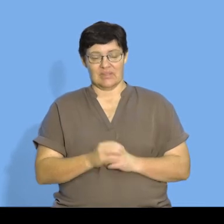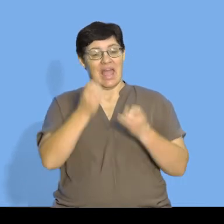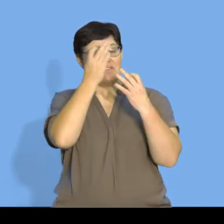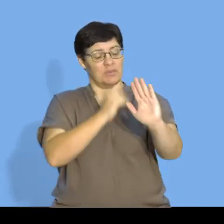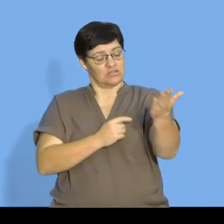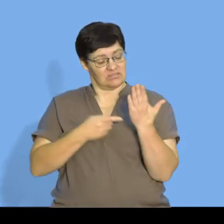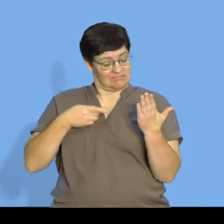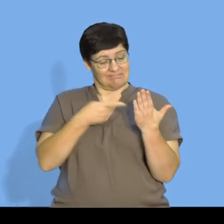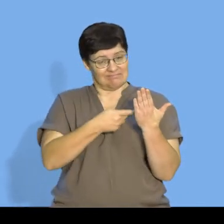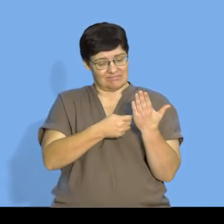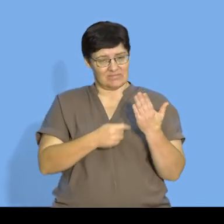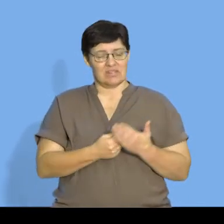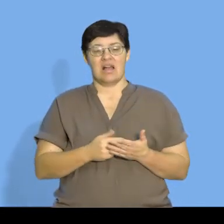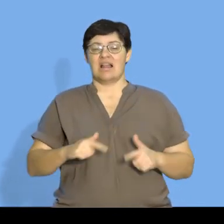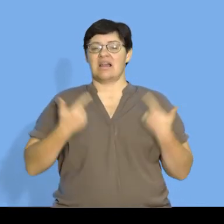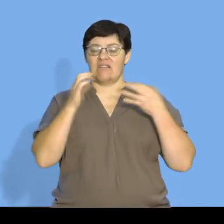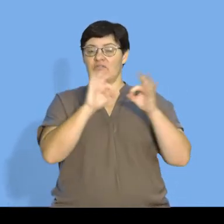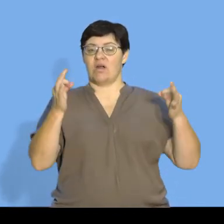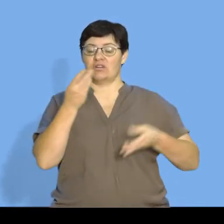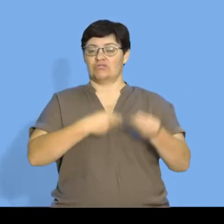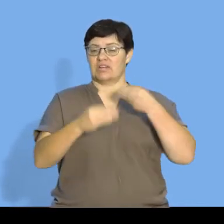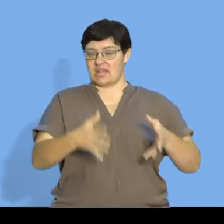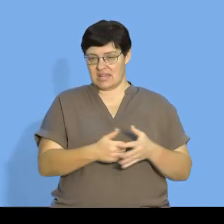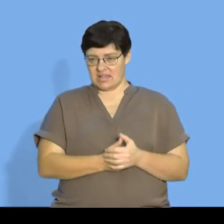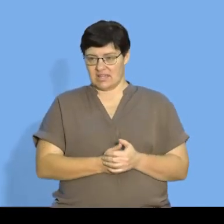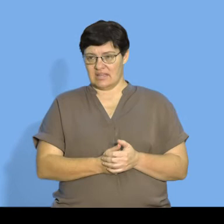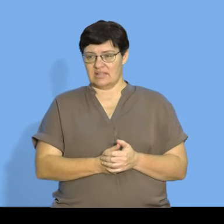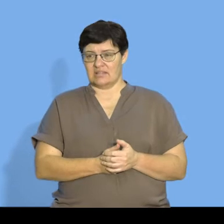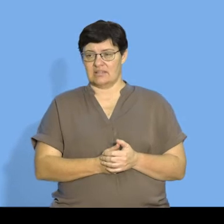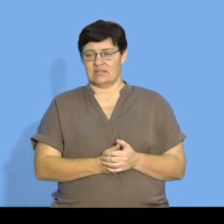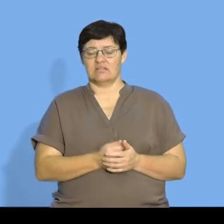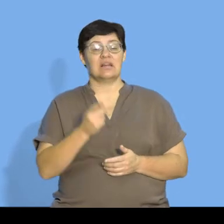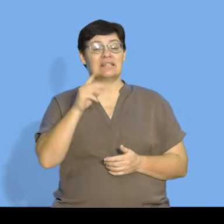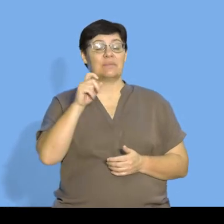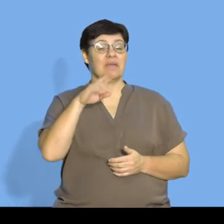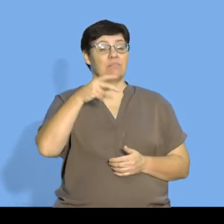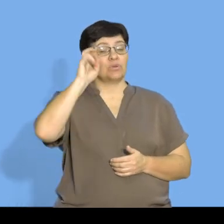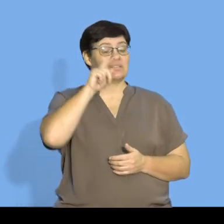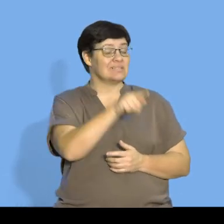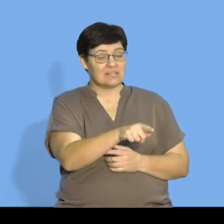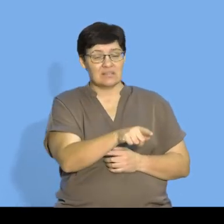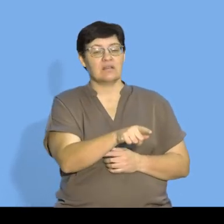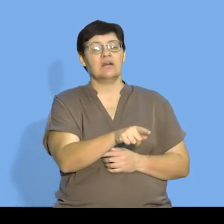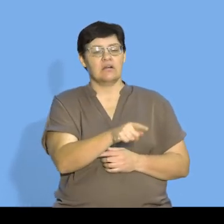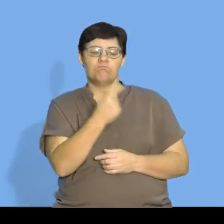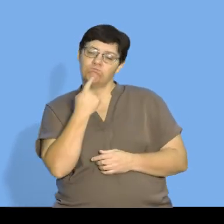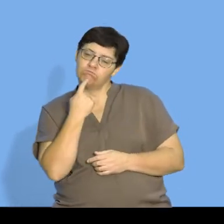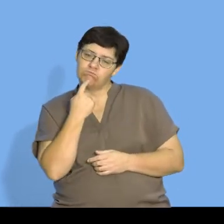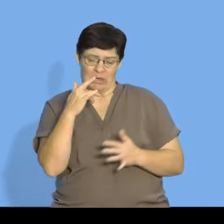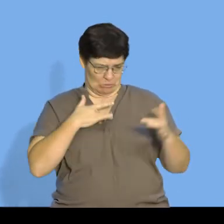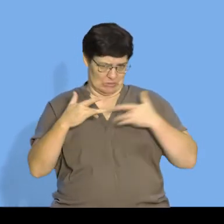back to our information. Livewire traders, now there are certain aspects that Debbie Prince